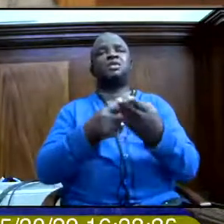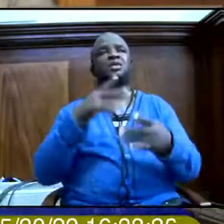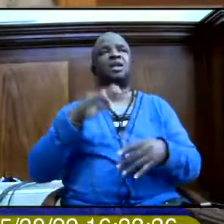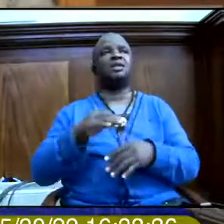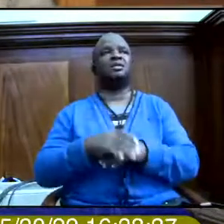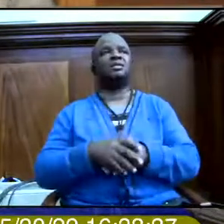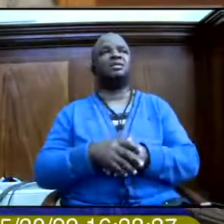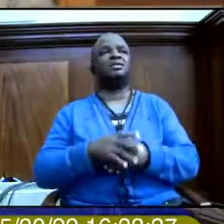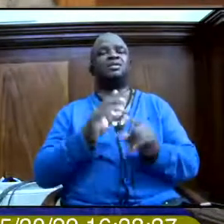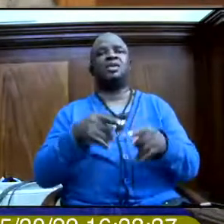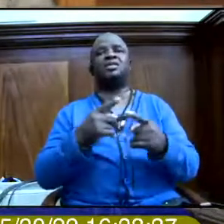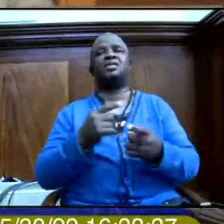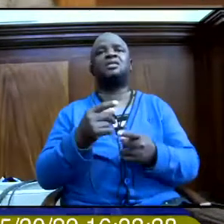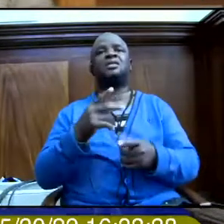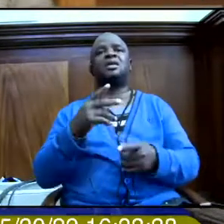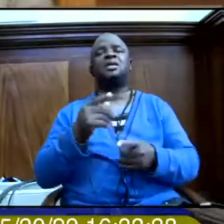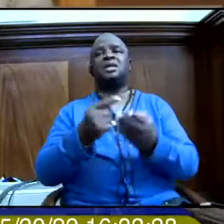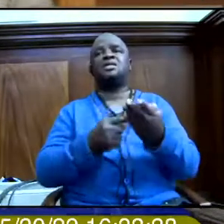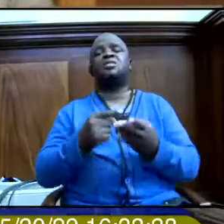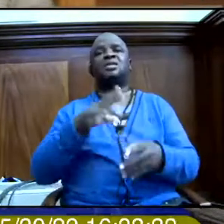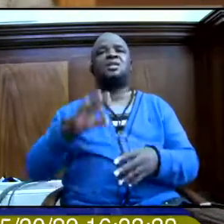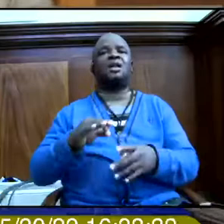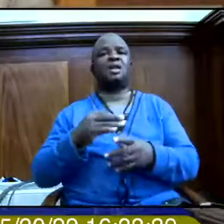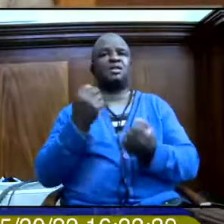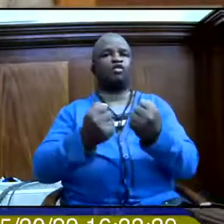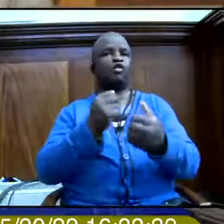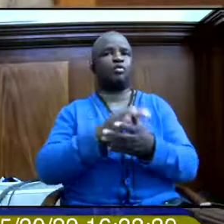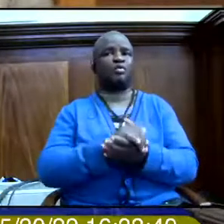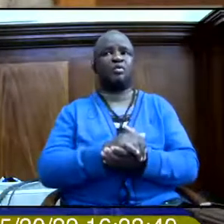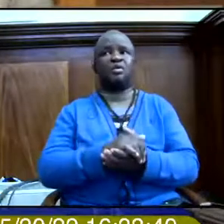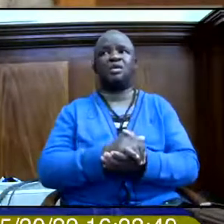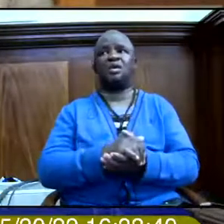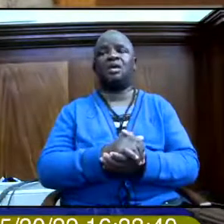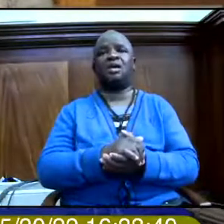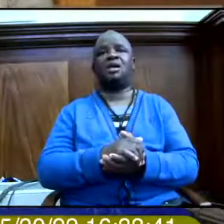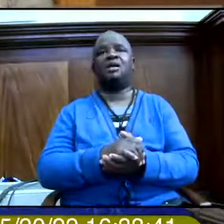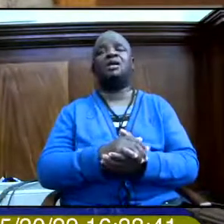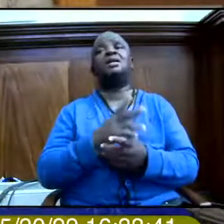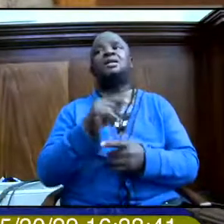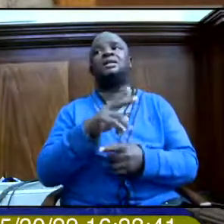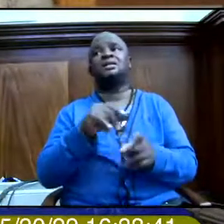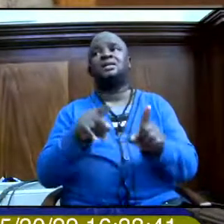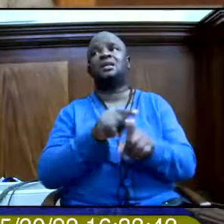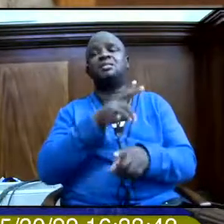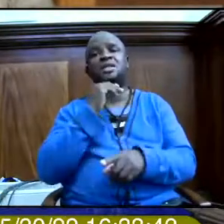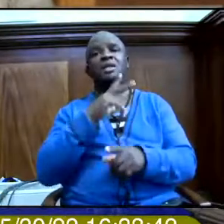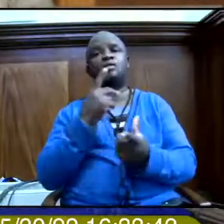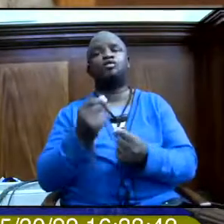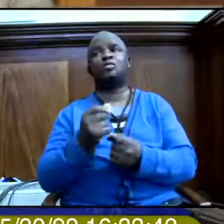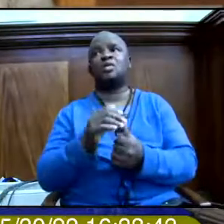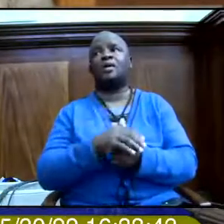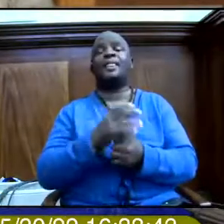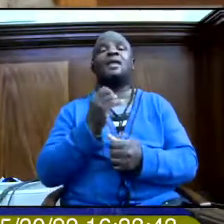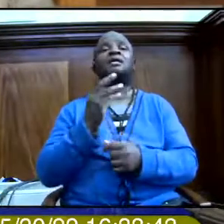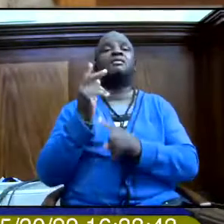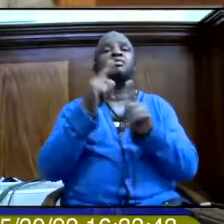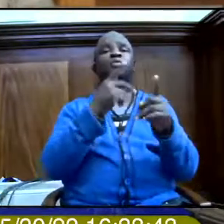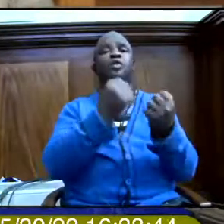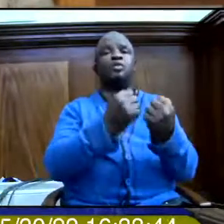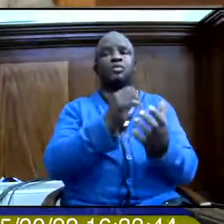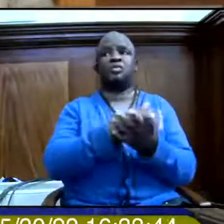negotiate salaries in court never that is the very mistake that we made because when you go to